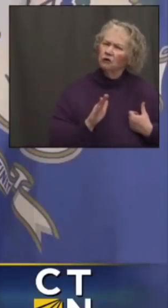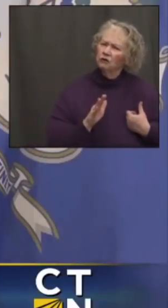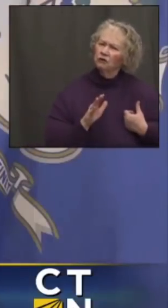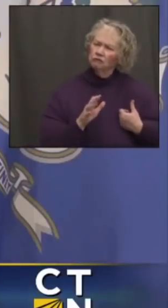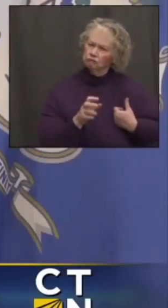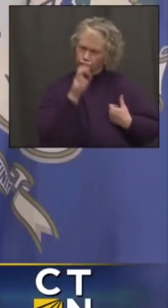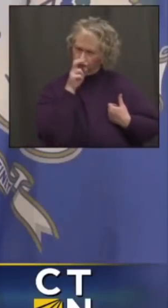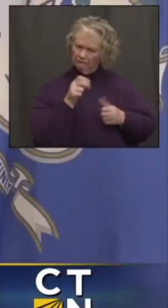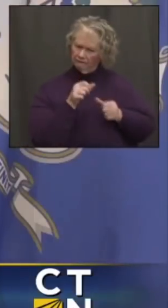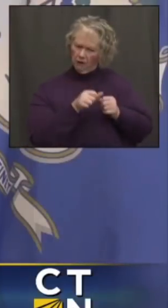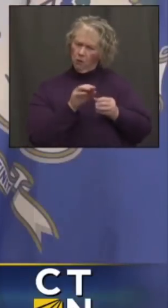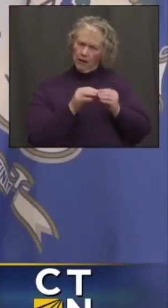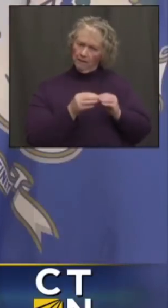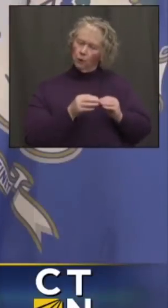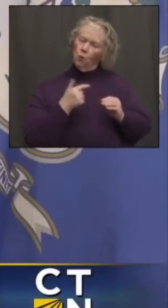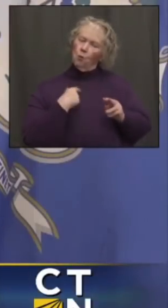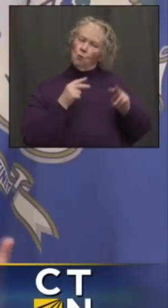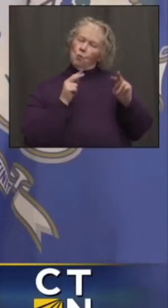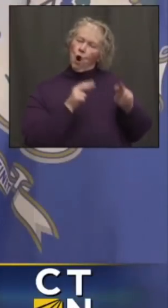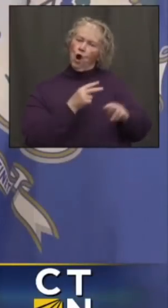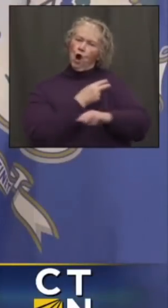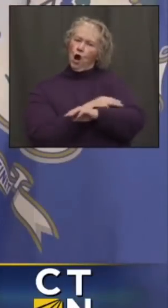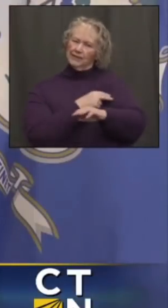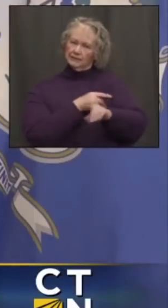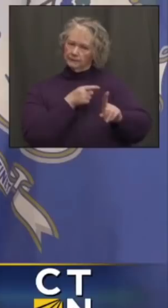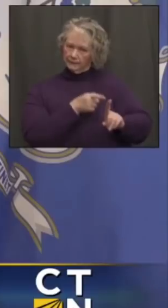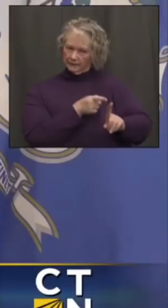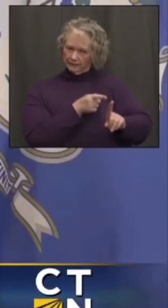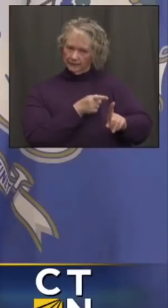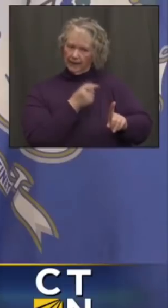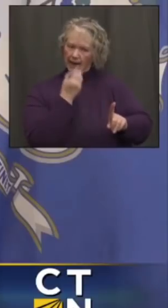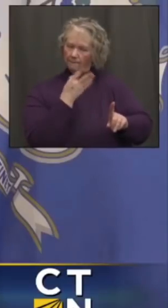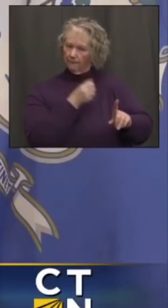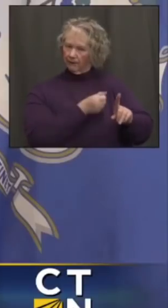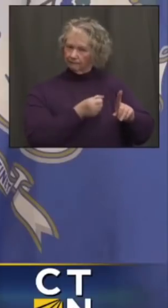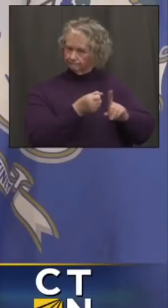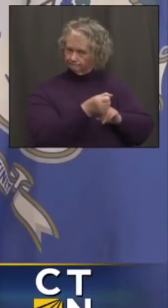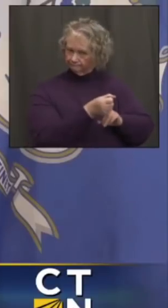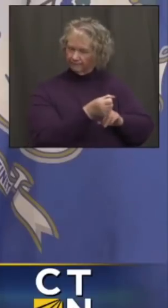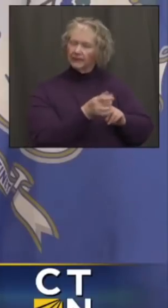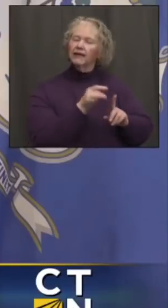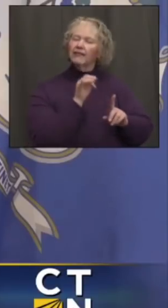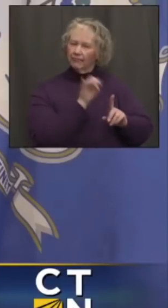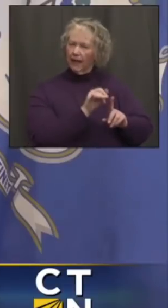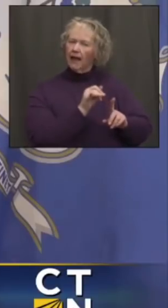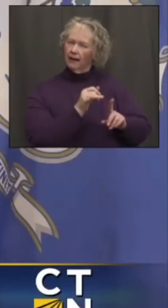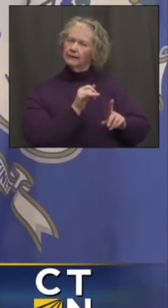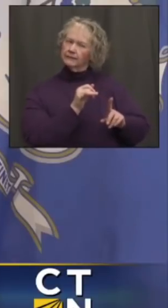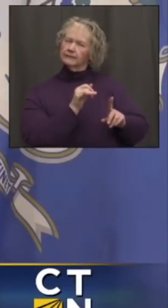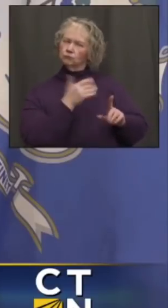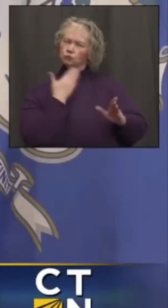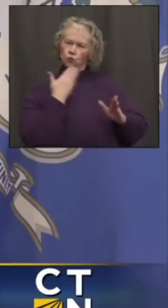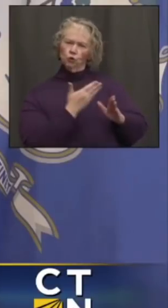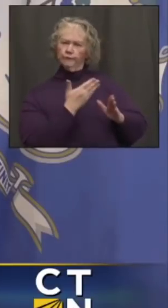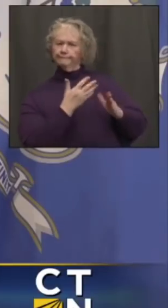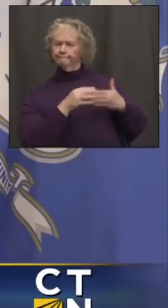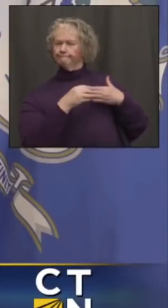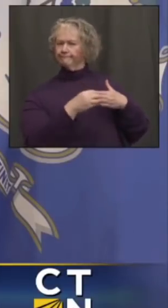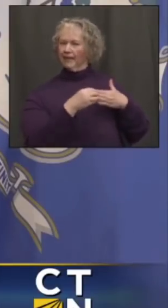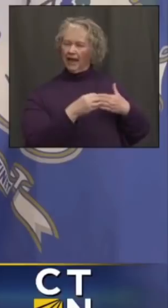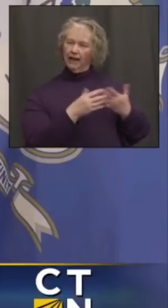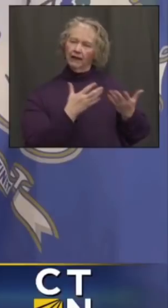these venues might know, like, oh, we're getting close to a 5% infection rate, we're going to have to roll back? We've never had